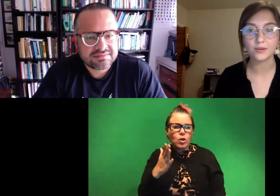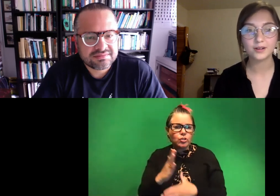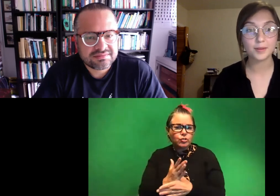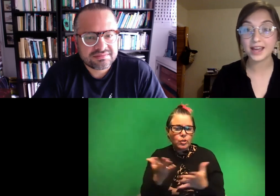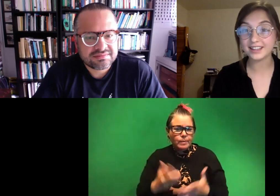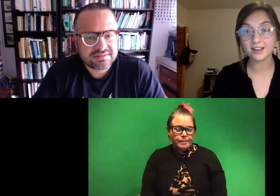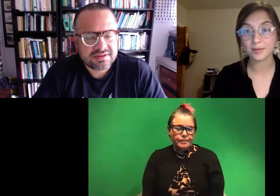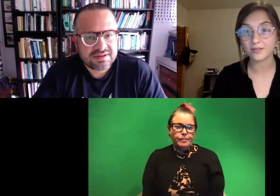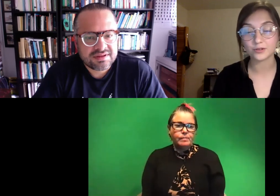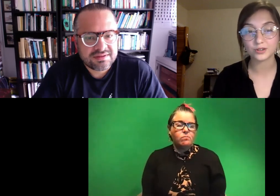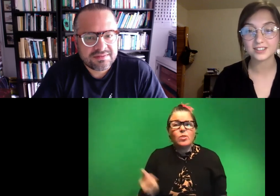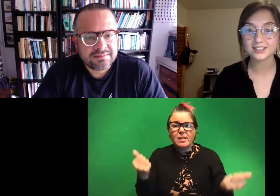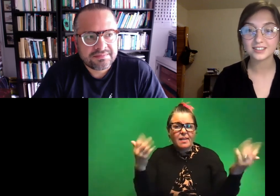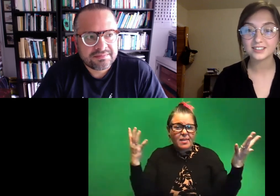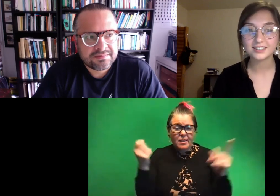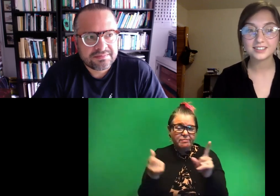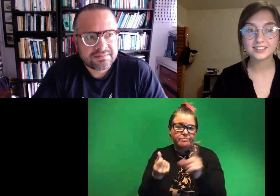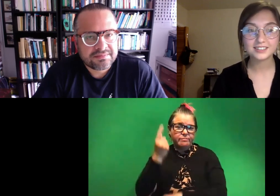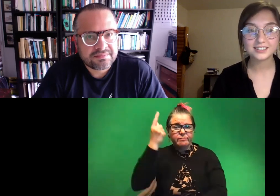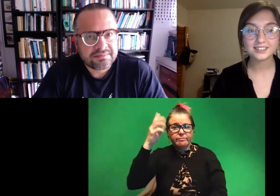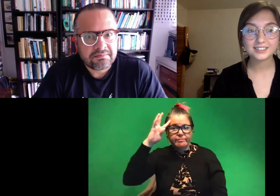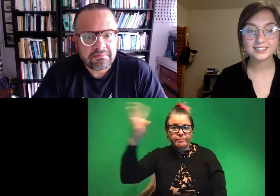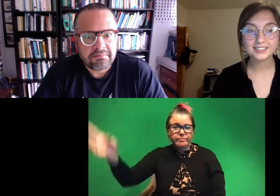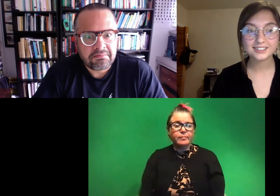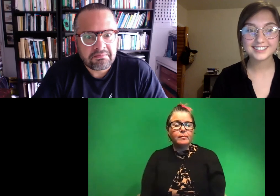could know about any topic of your choice.